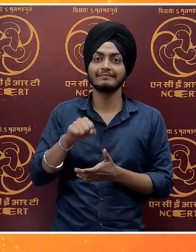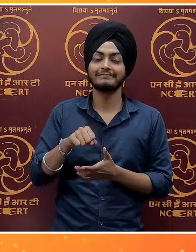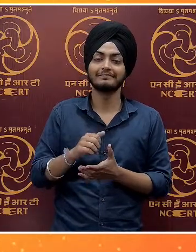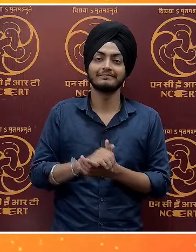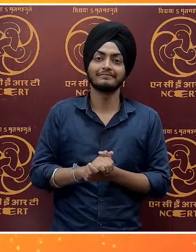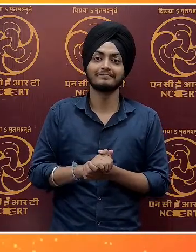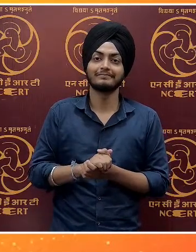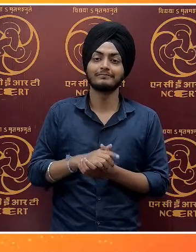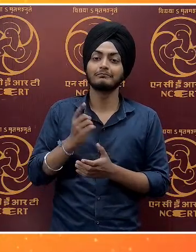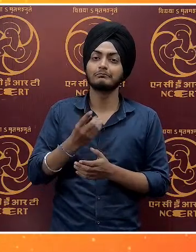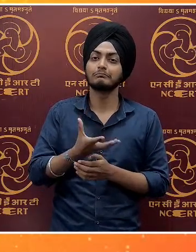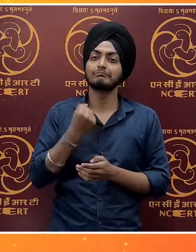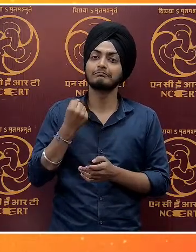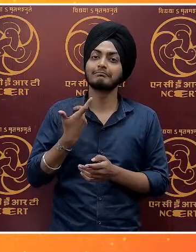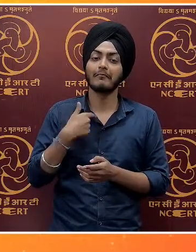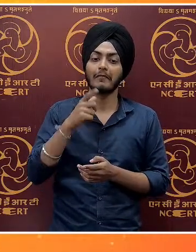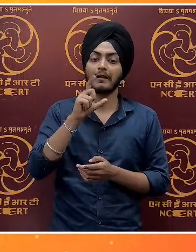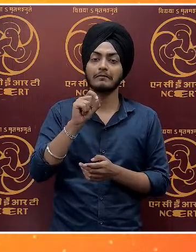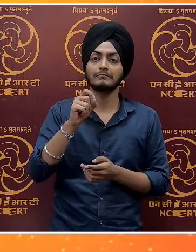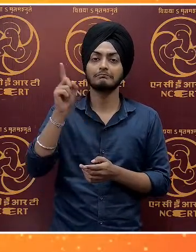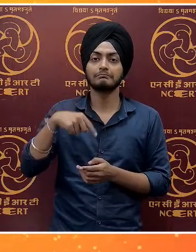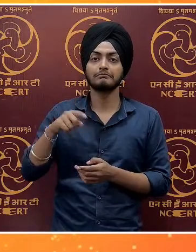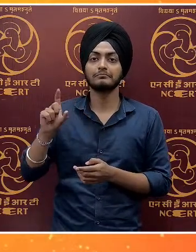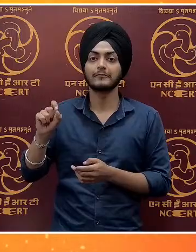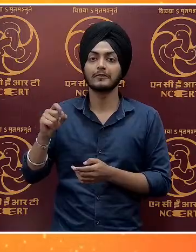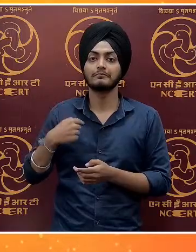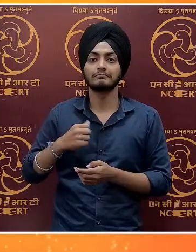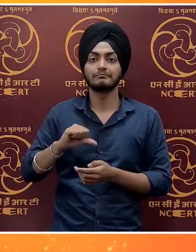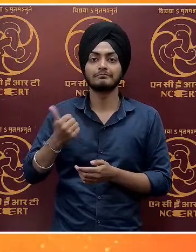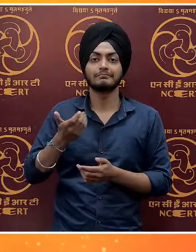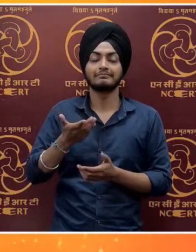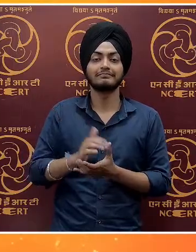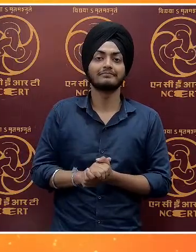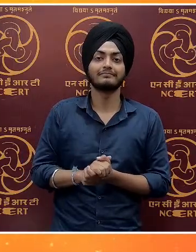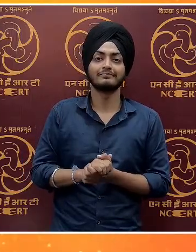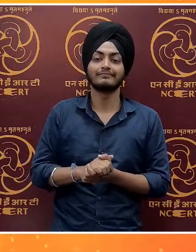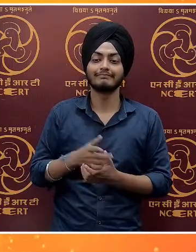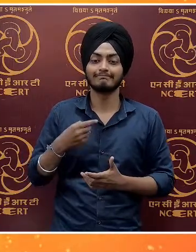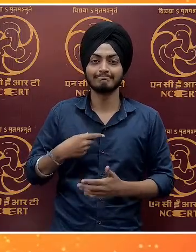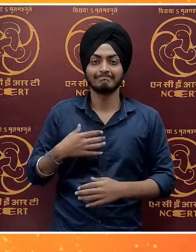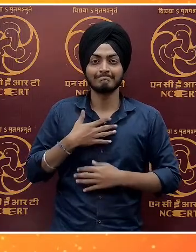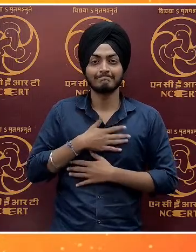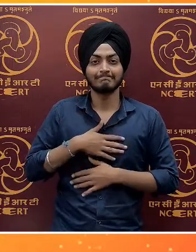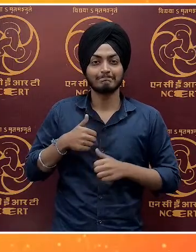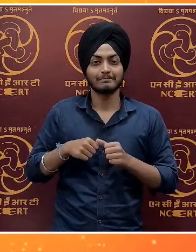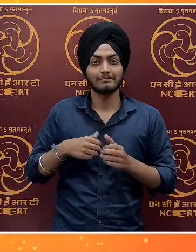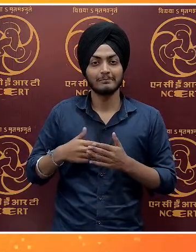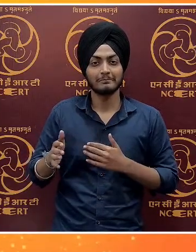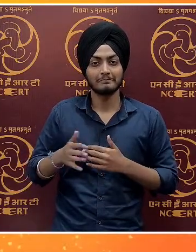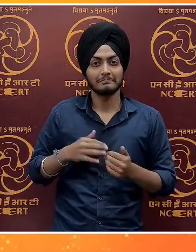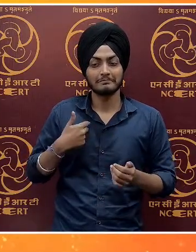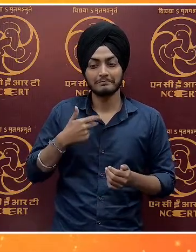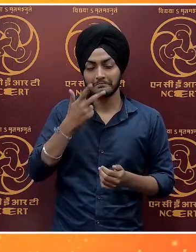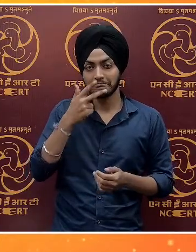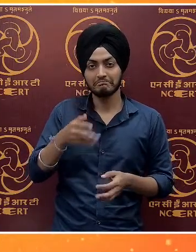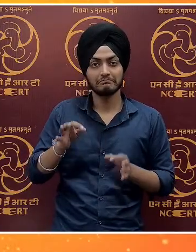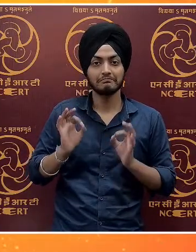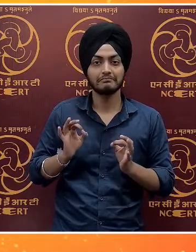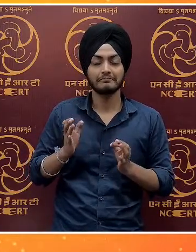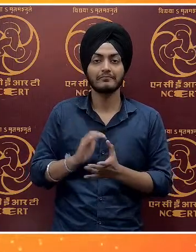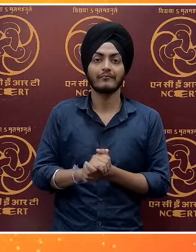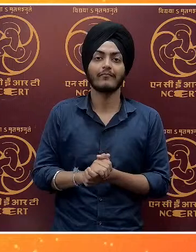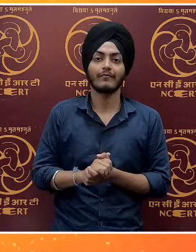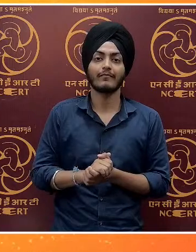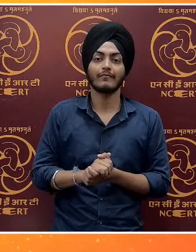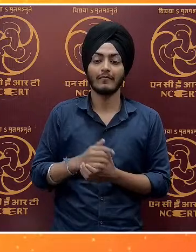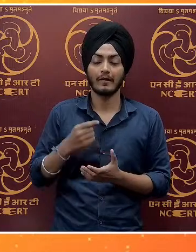yay! You got 10 out of 10. Thank you so much. Well, I enjoyed this activity. What a fabulous one. Definitely. So